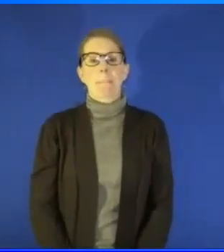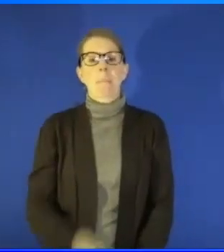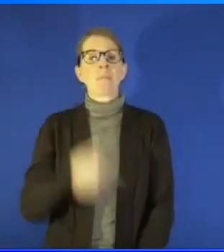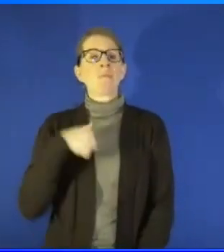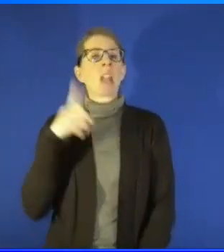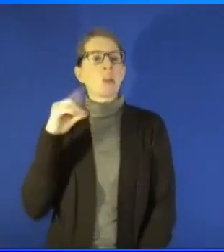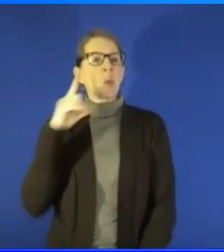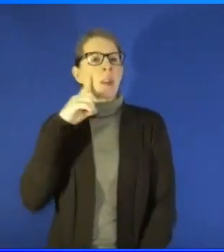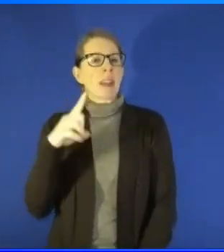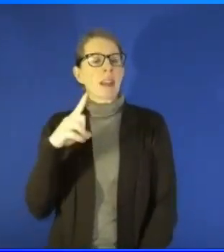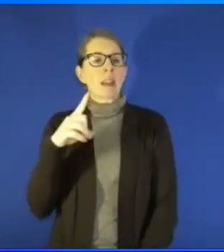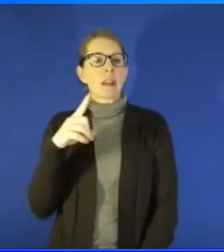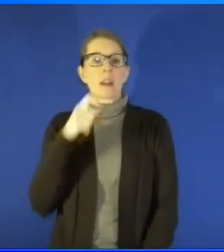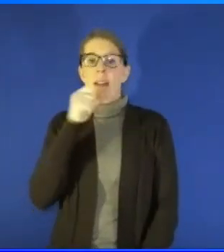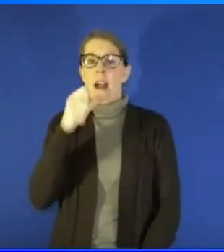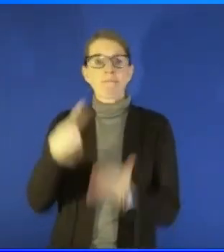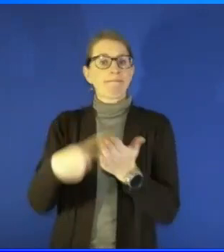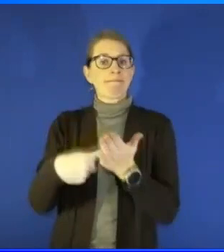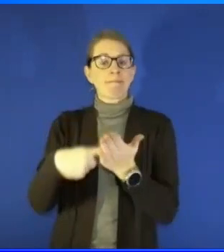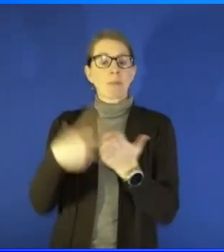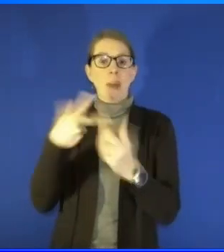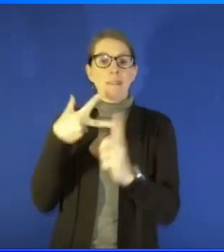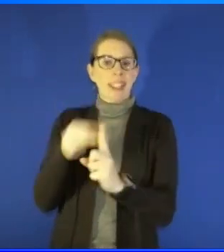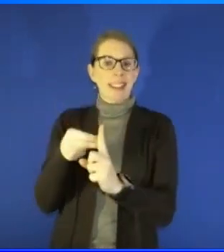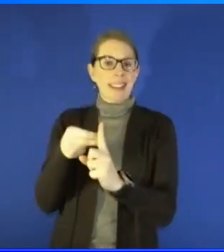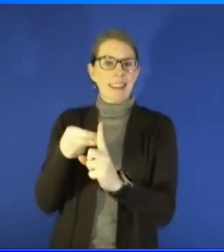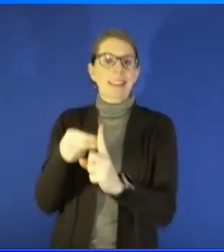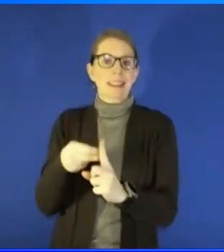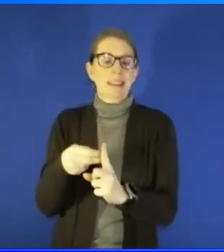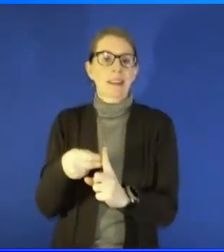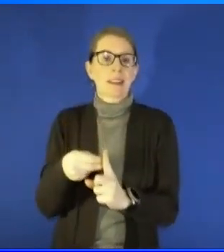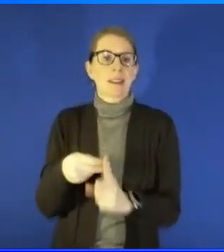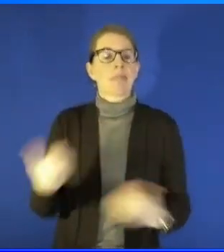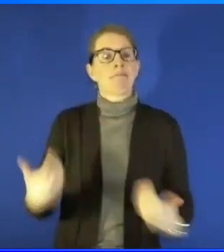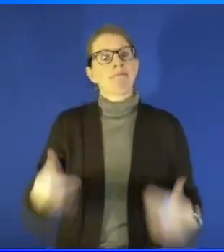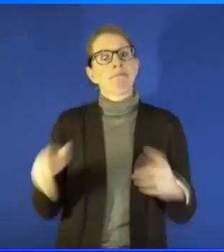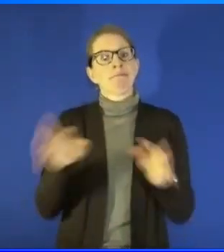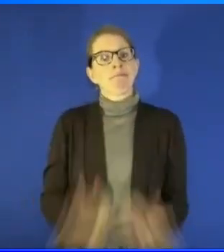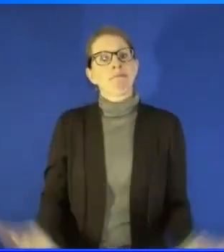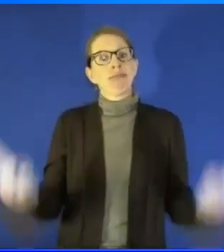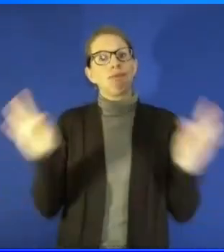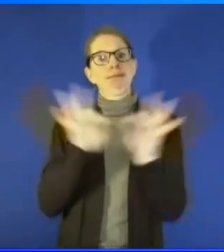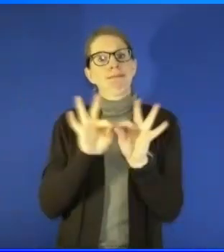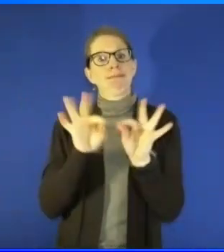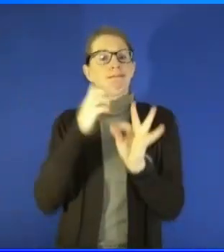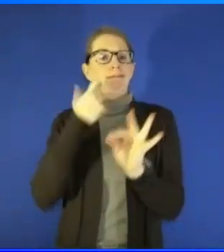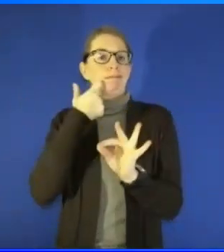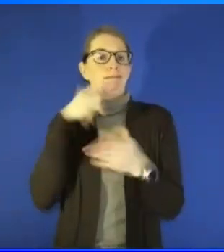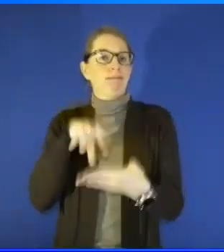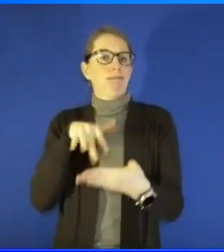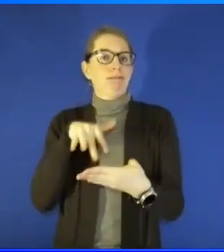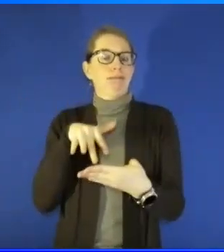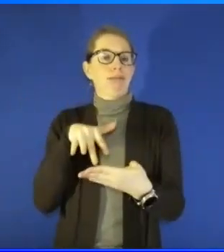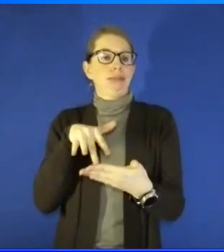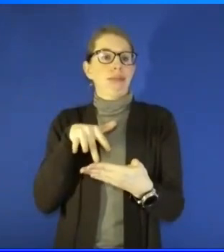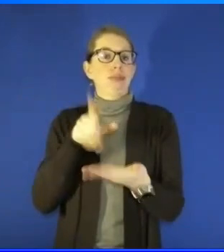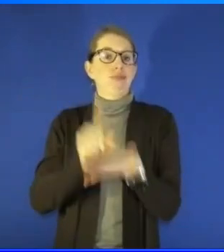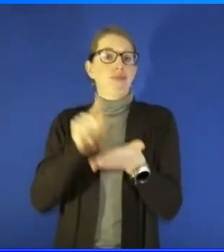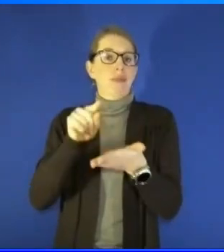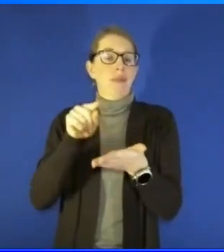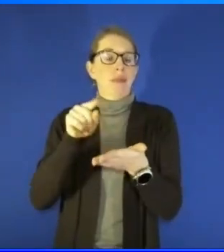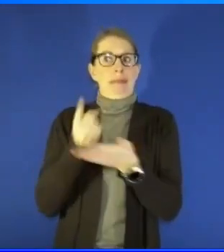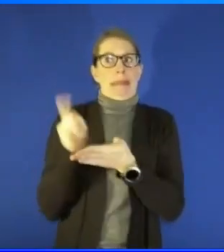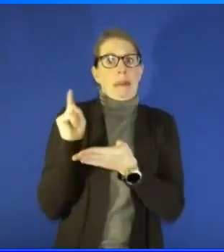is the vaccine, and that it is so important. Recent study that just came out this past week suggests